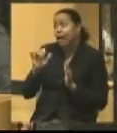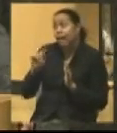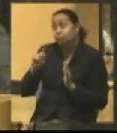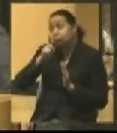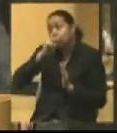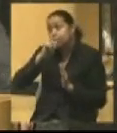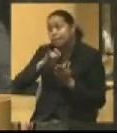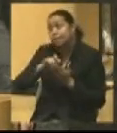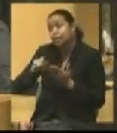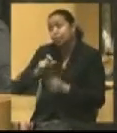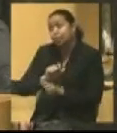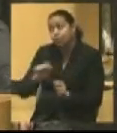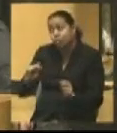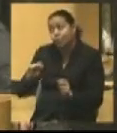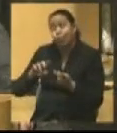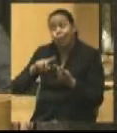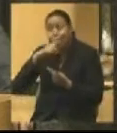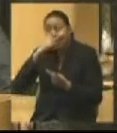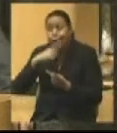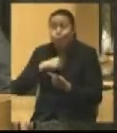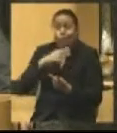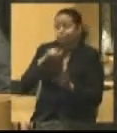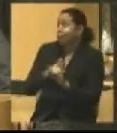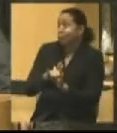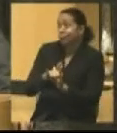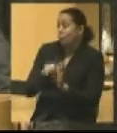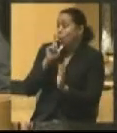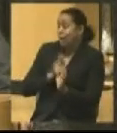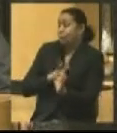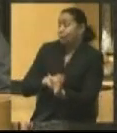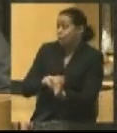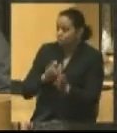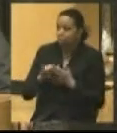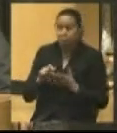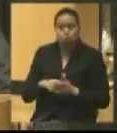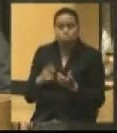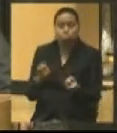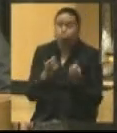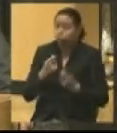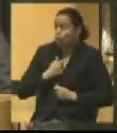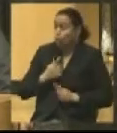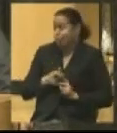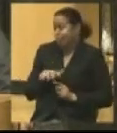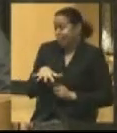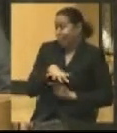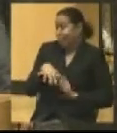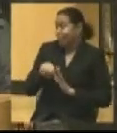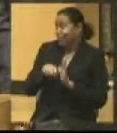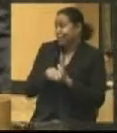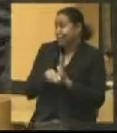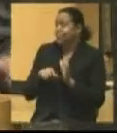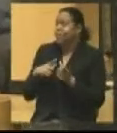free or black or white to be in the Union Army. And they begin recruiting soldiers from those states. So